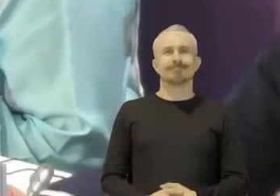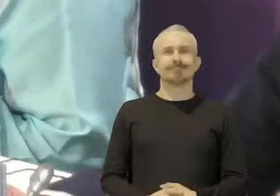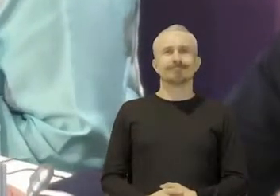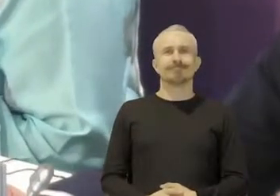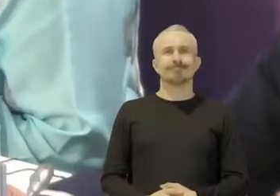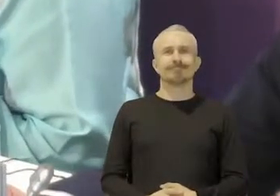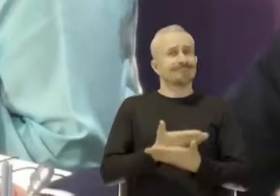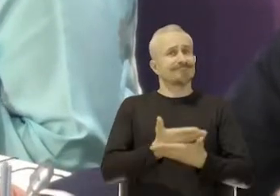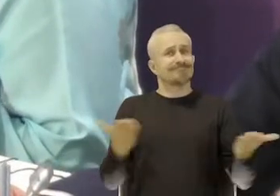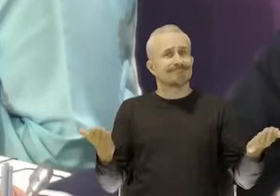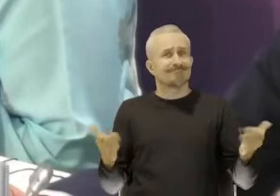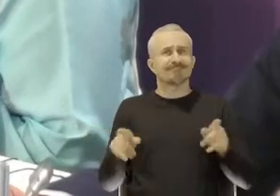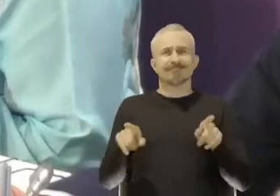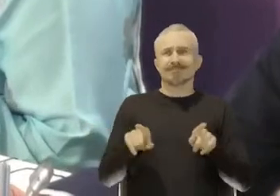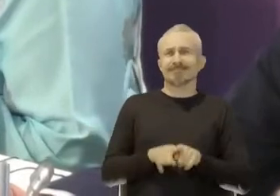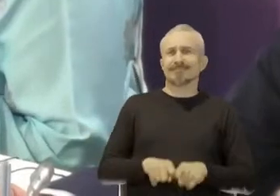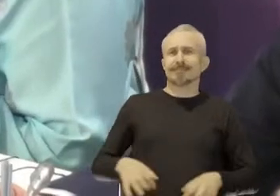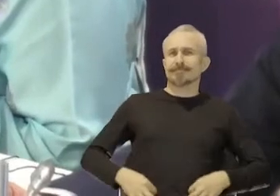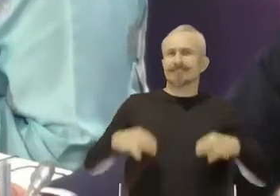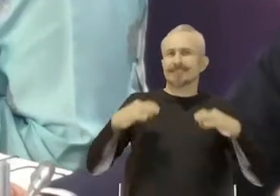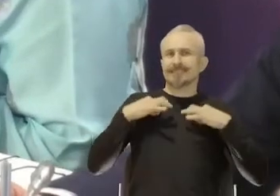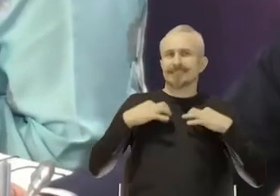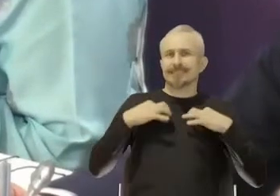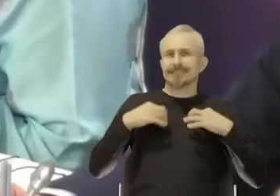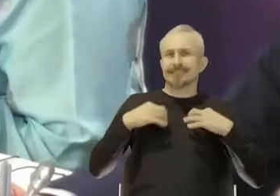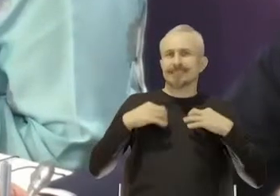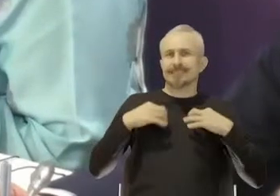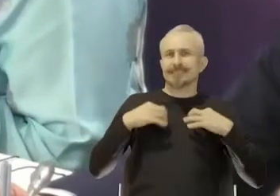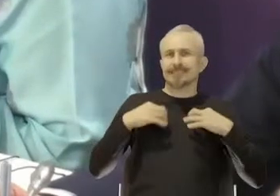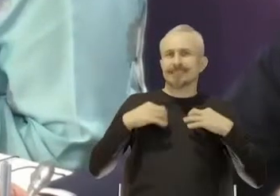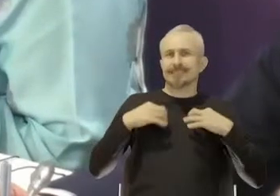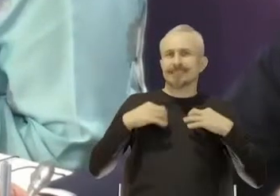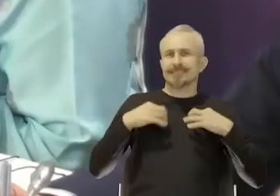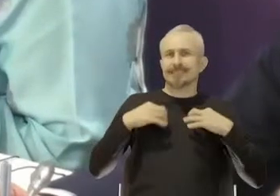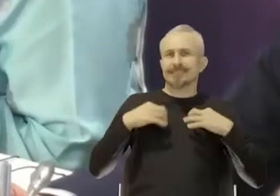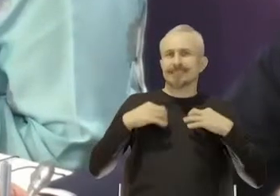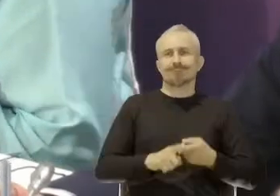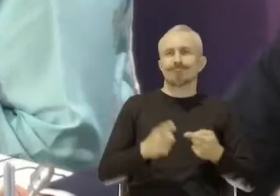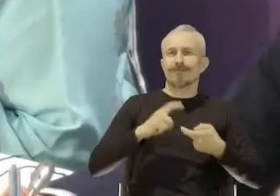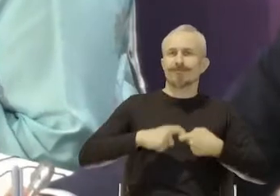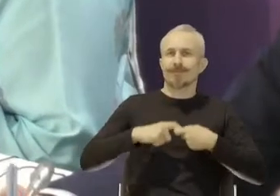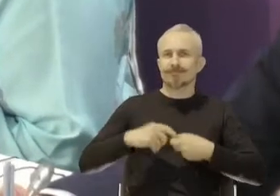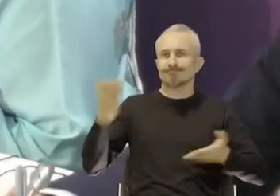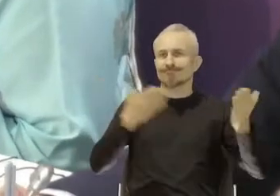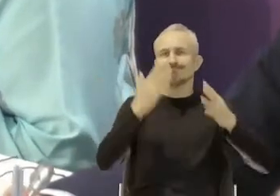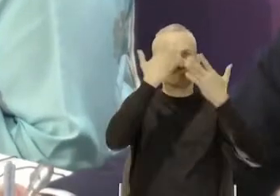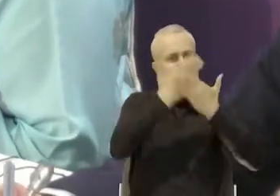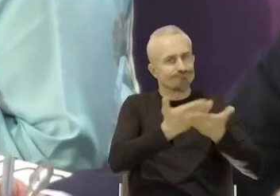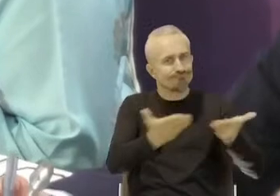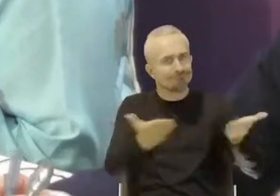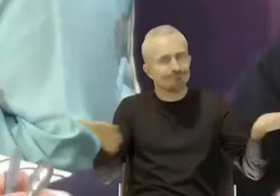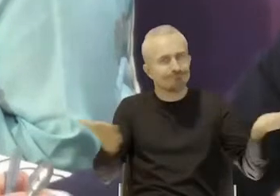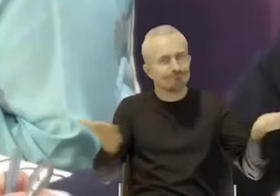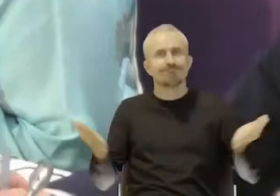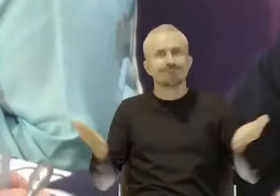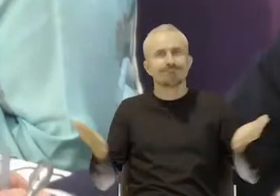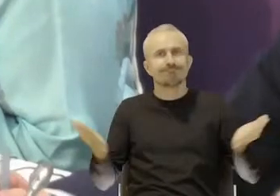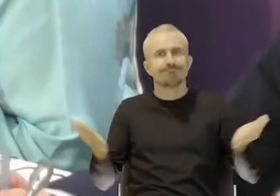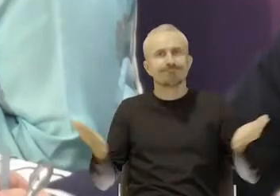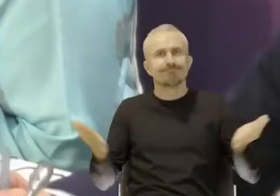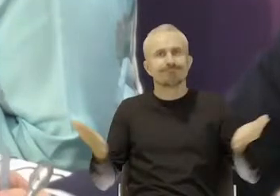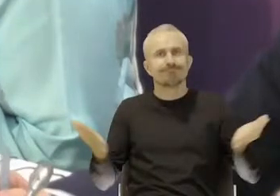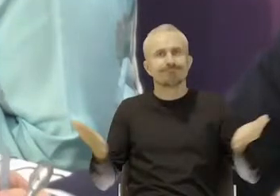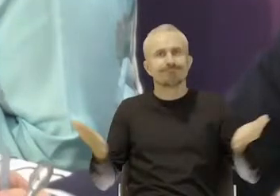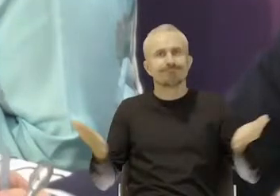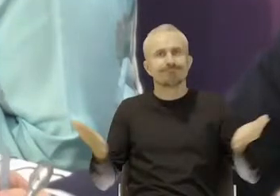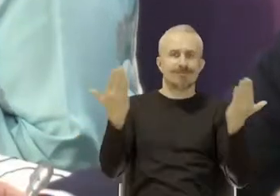representative colleagues, friends, ladies and gentlemen, a very good afternoon to all of us here. Let me start by